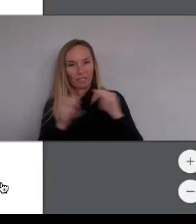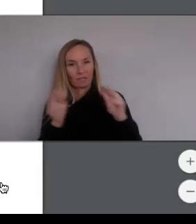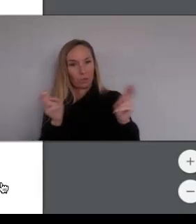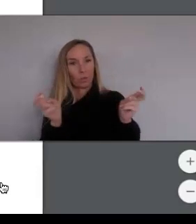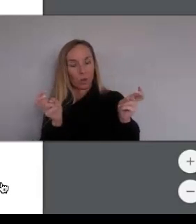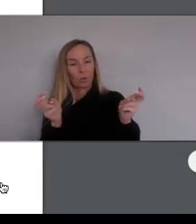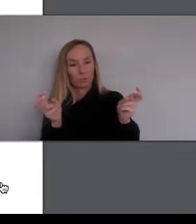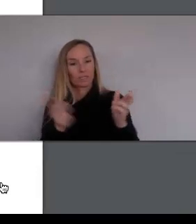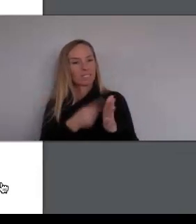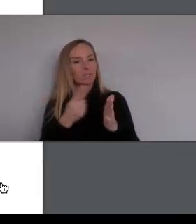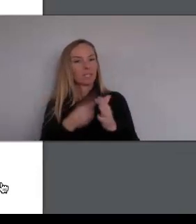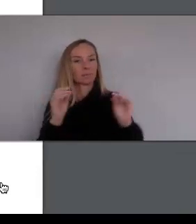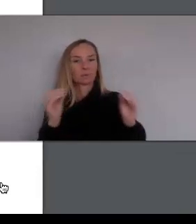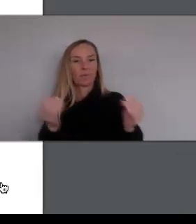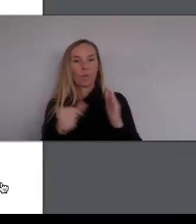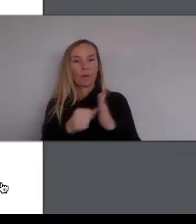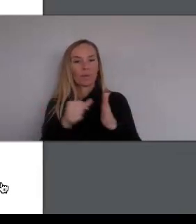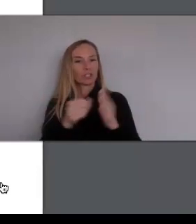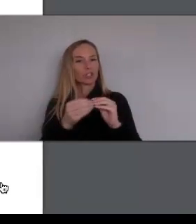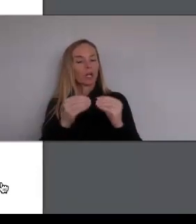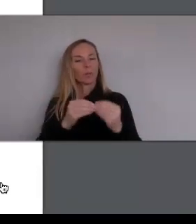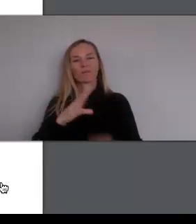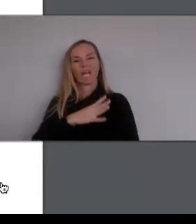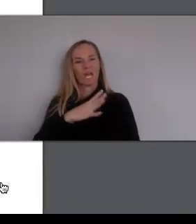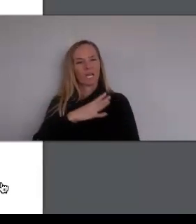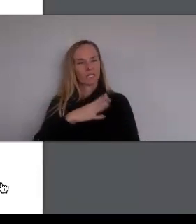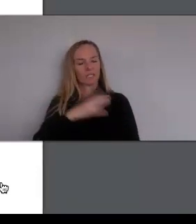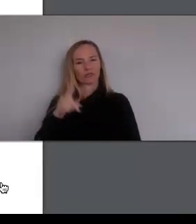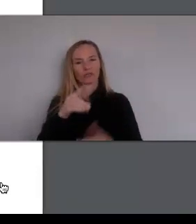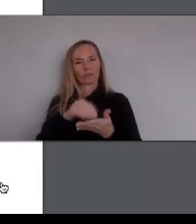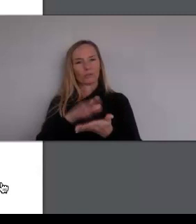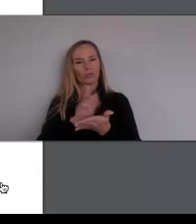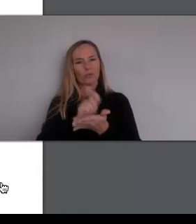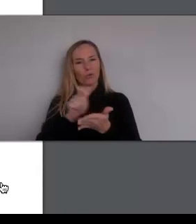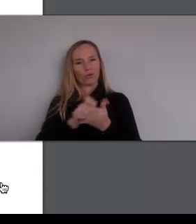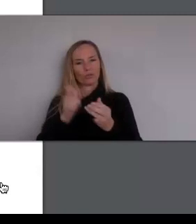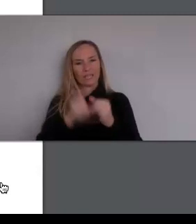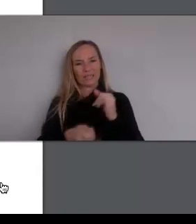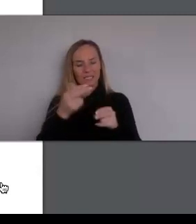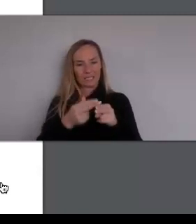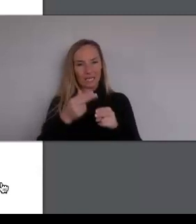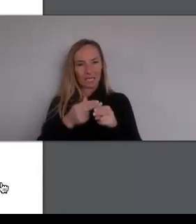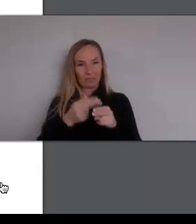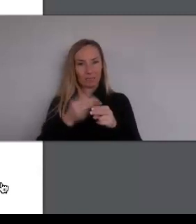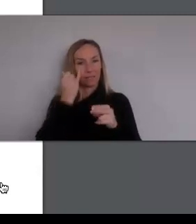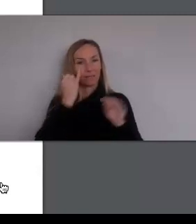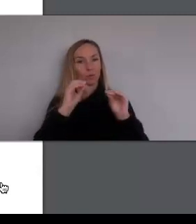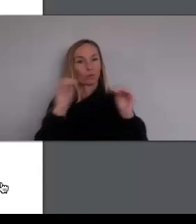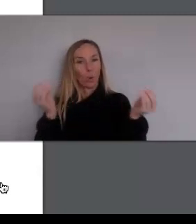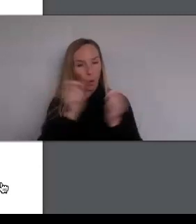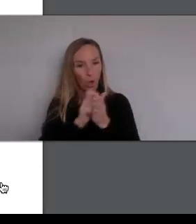Sometimes you won't have a page number, which is fine. Just put the author's last name. If there isn't an